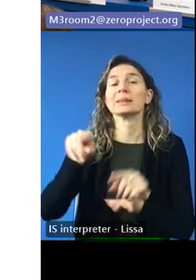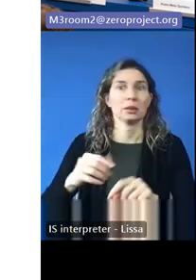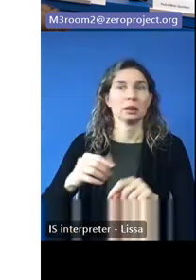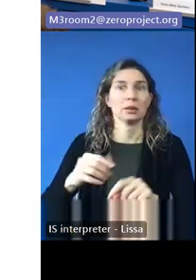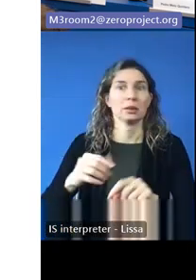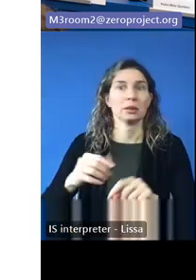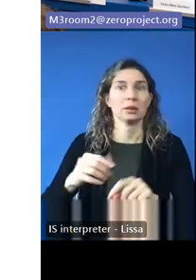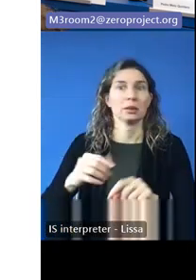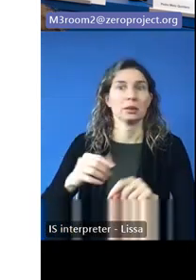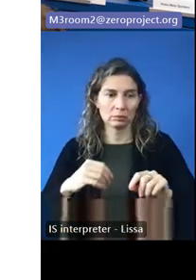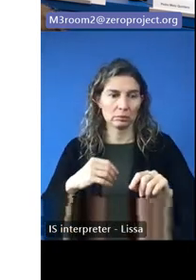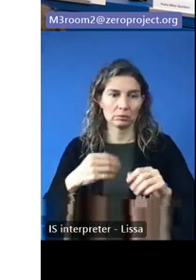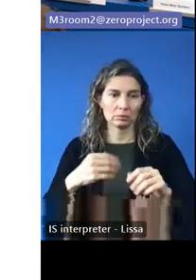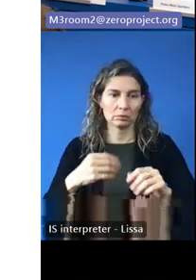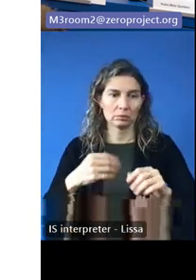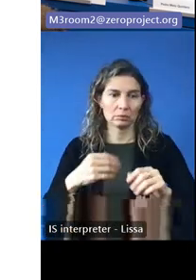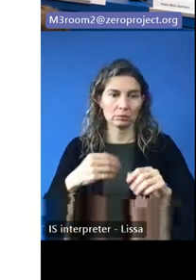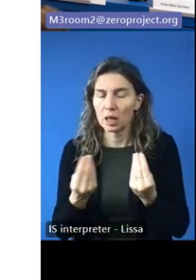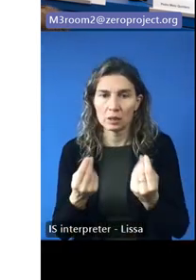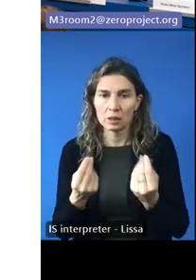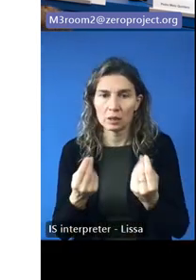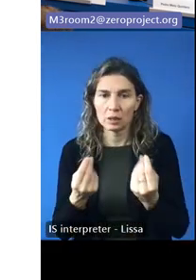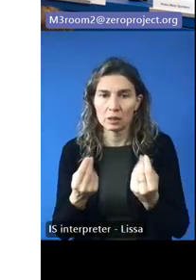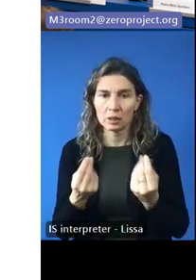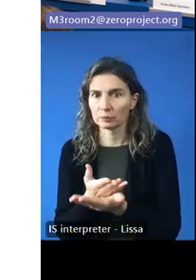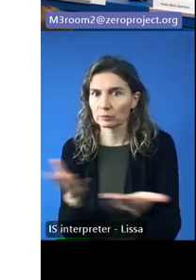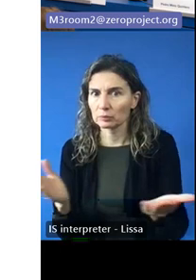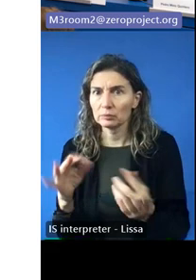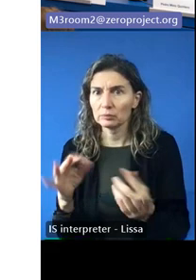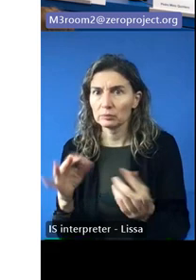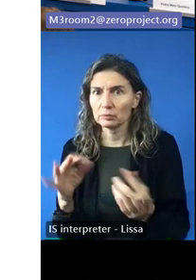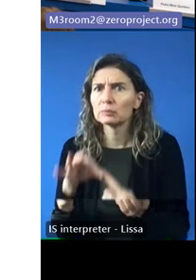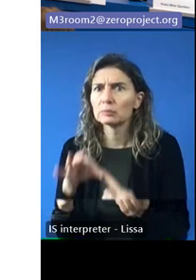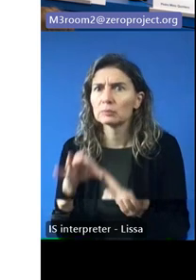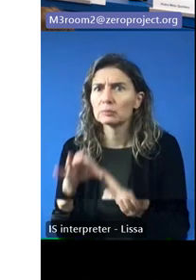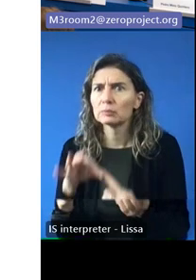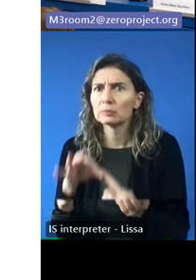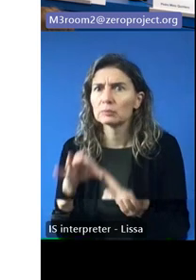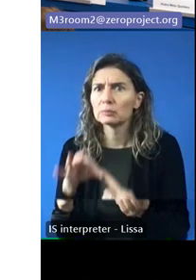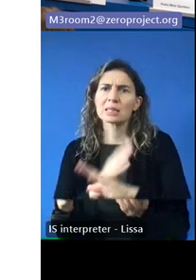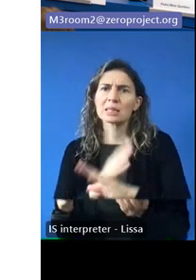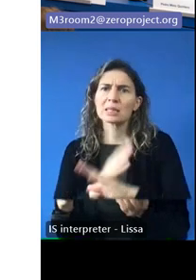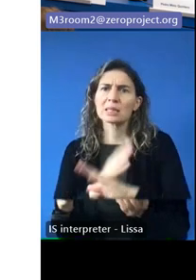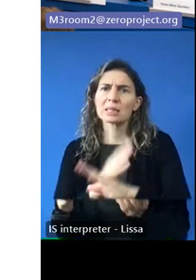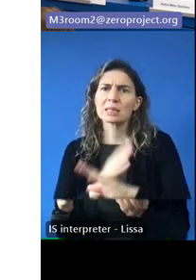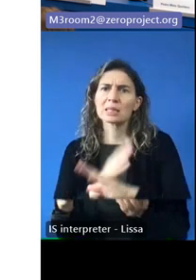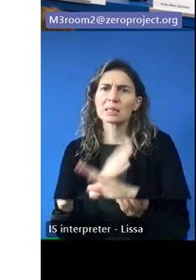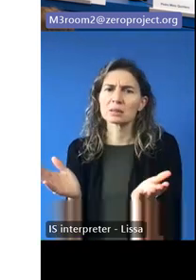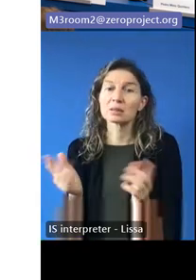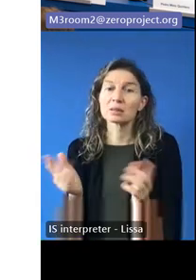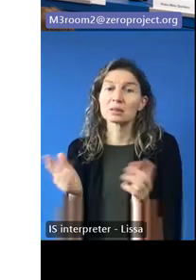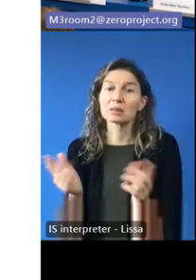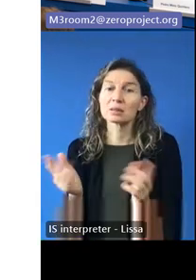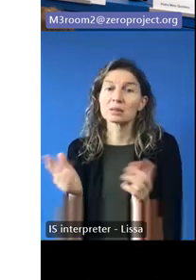project of obstetric violence against women with disability conducted in 2019, in